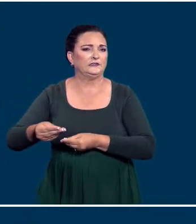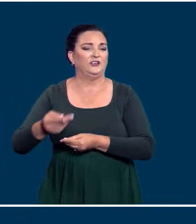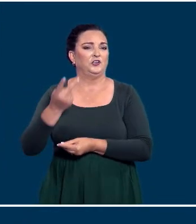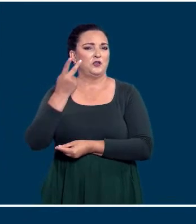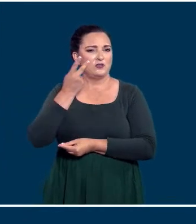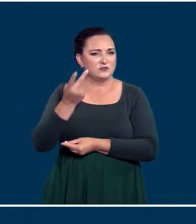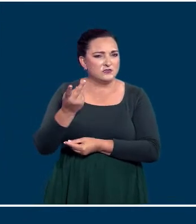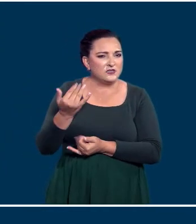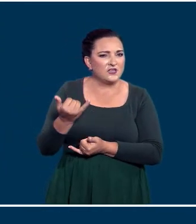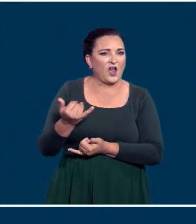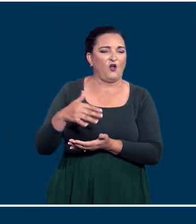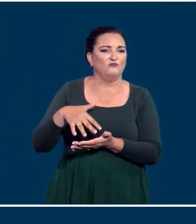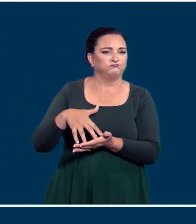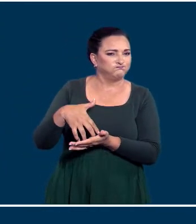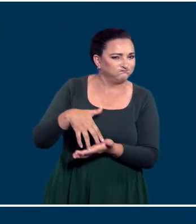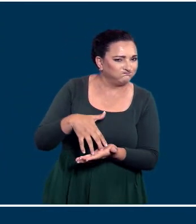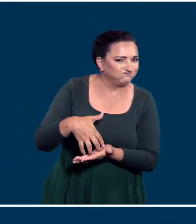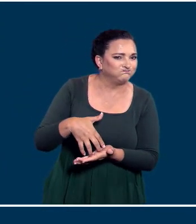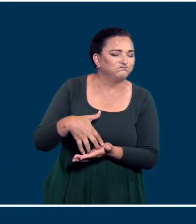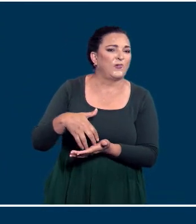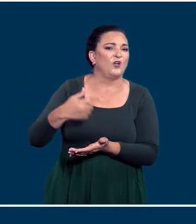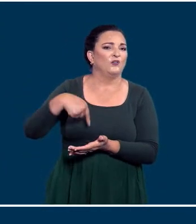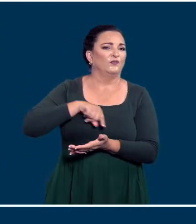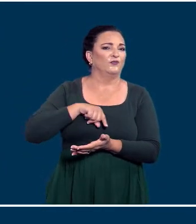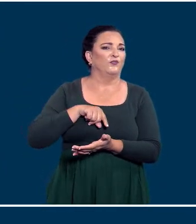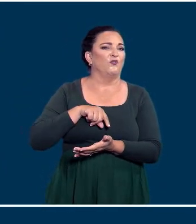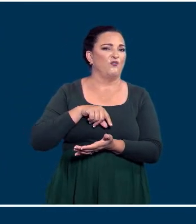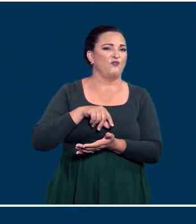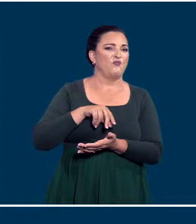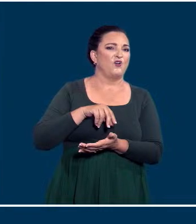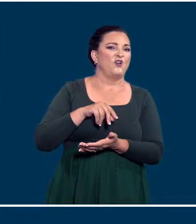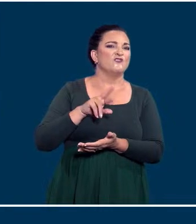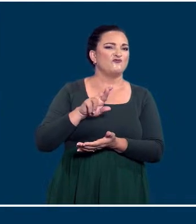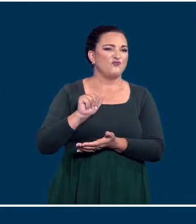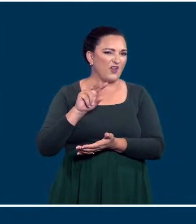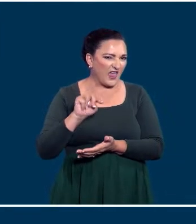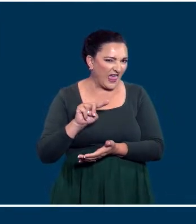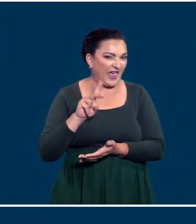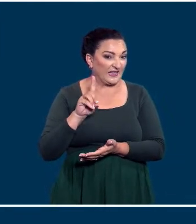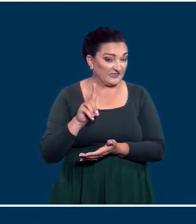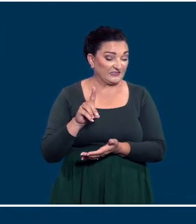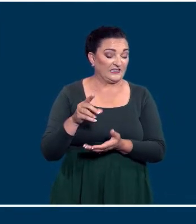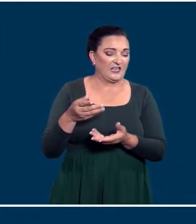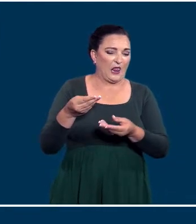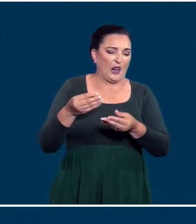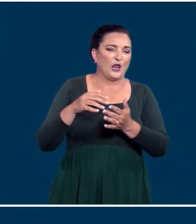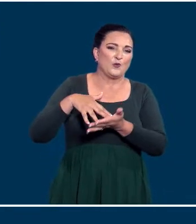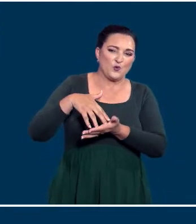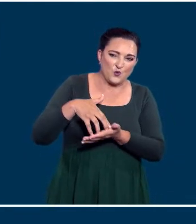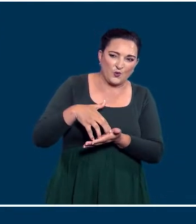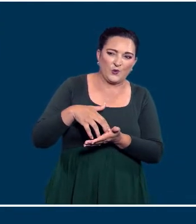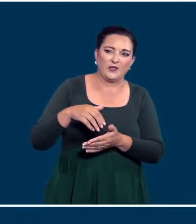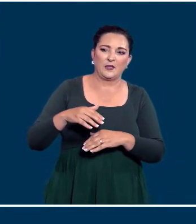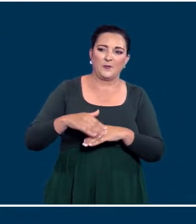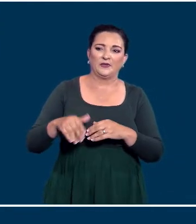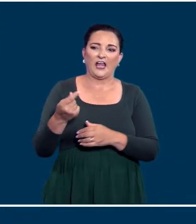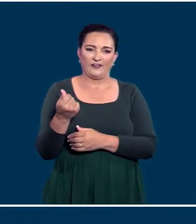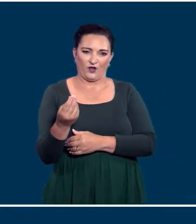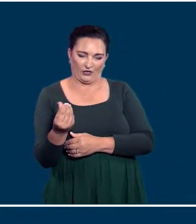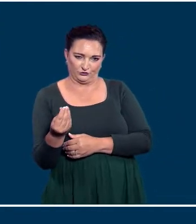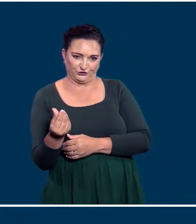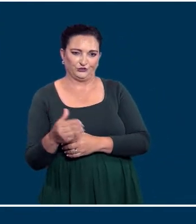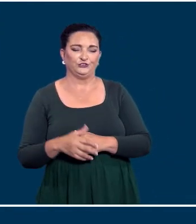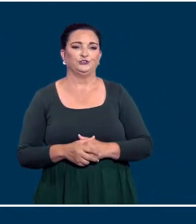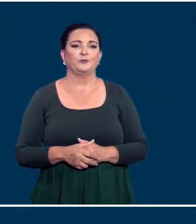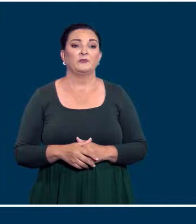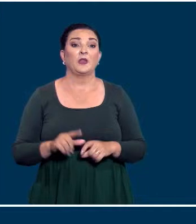more currency weakness, we can see that passing through into those various components of inflation that I talked